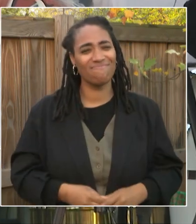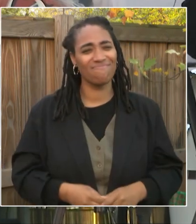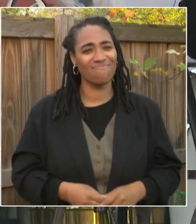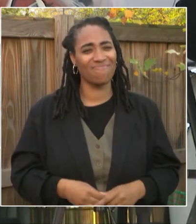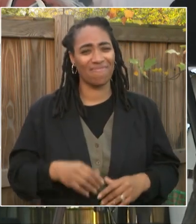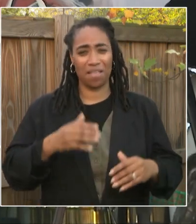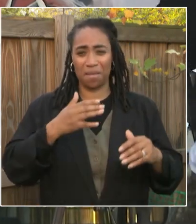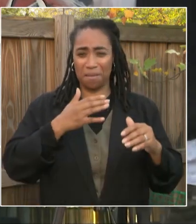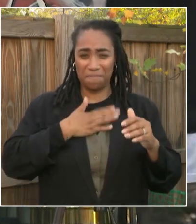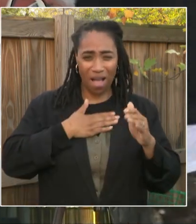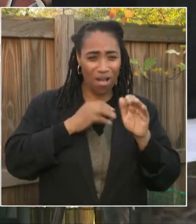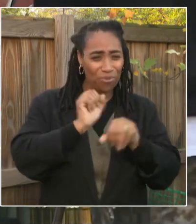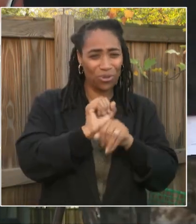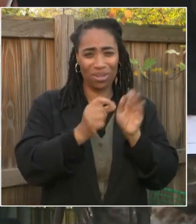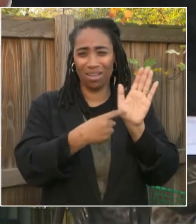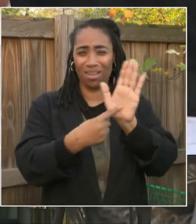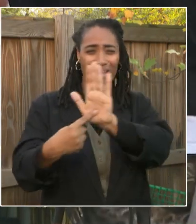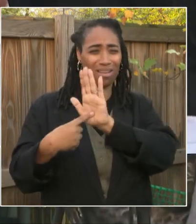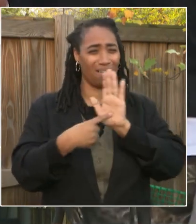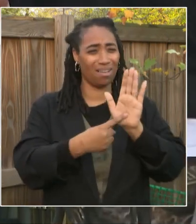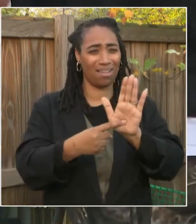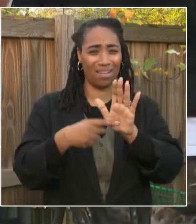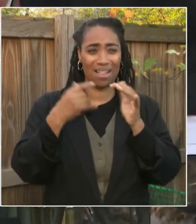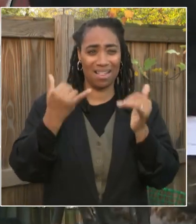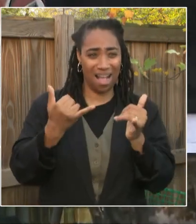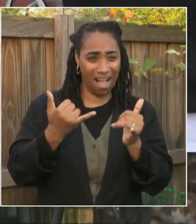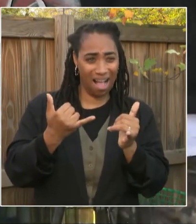the author of The Beat.